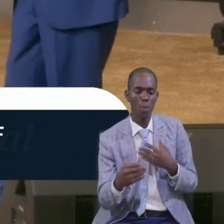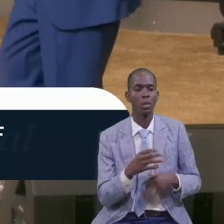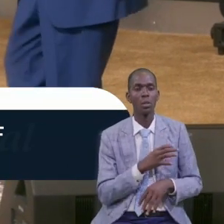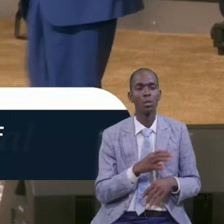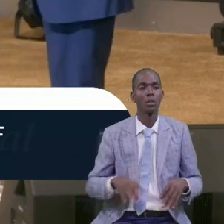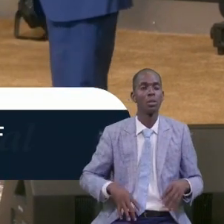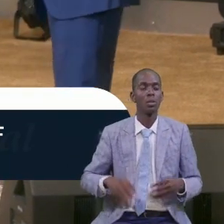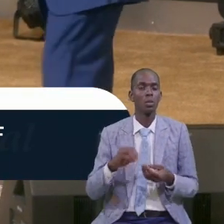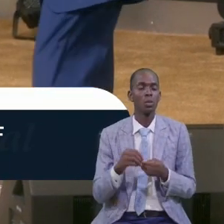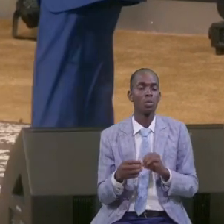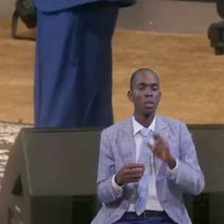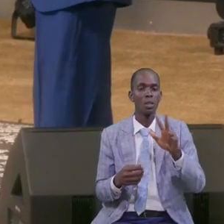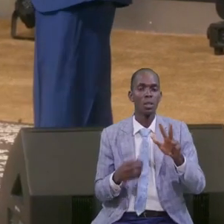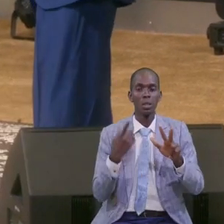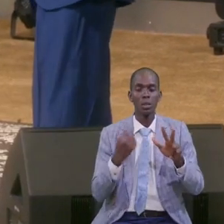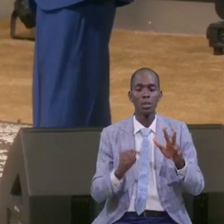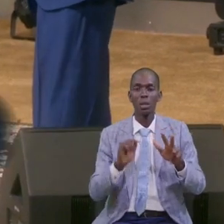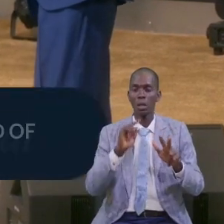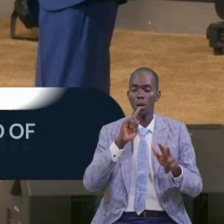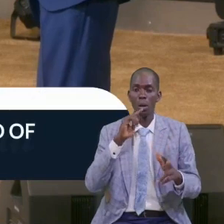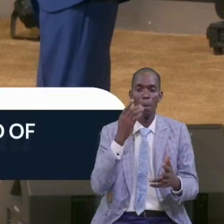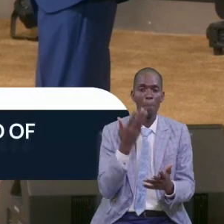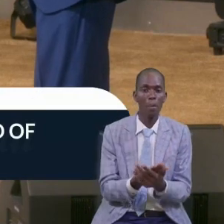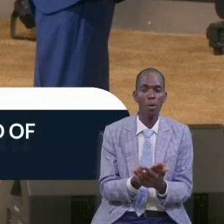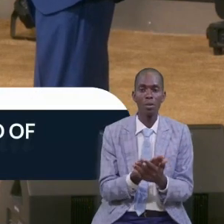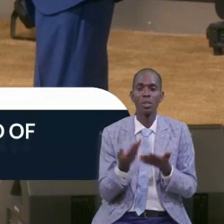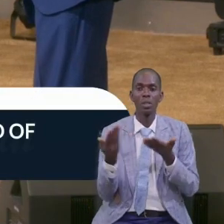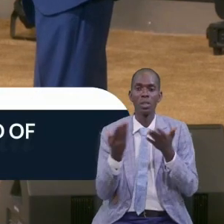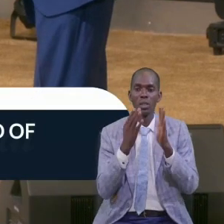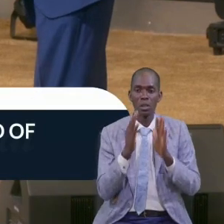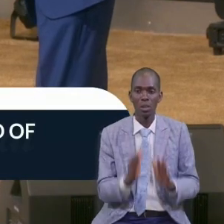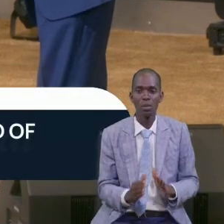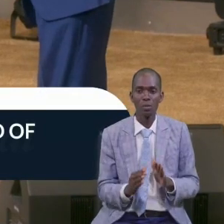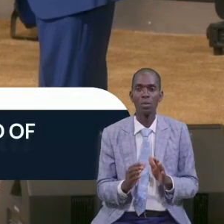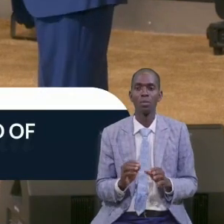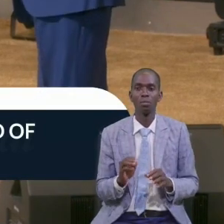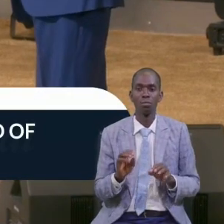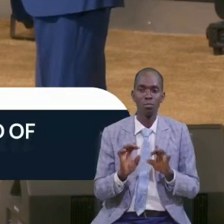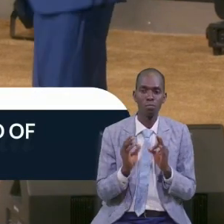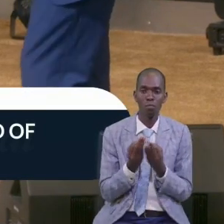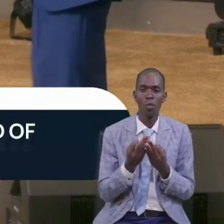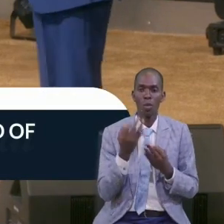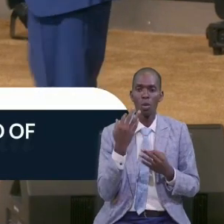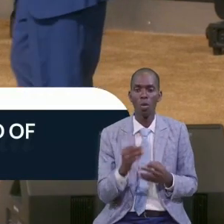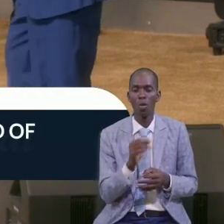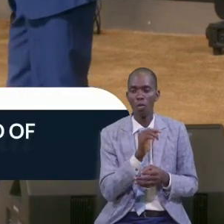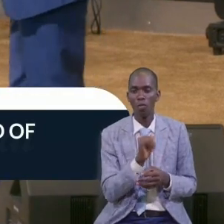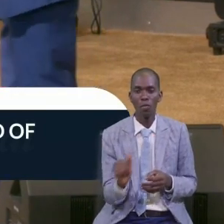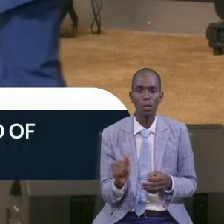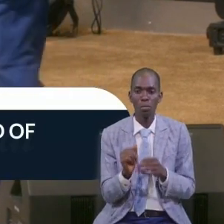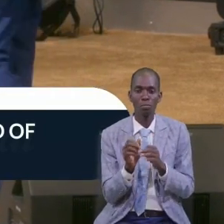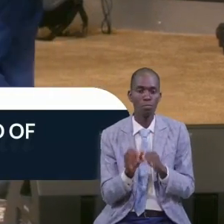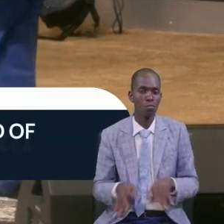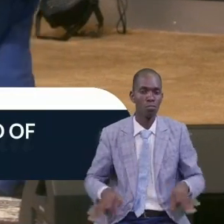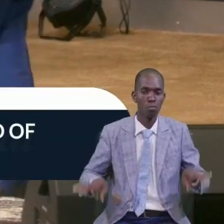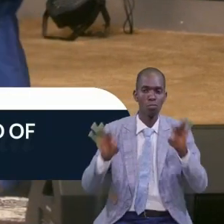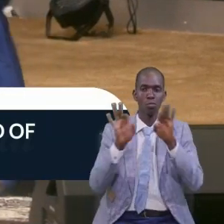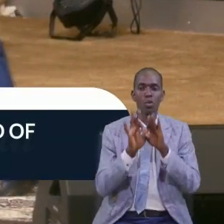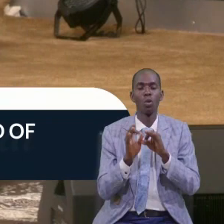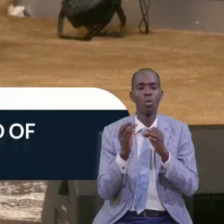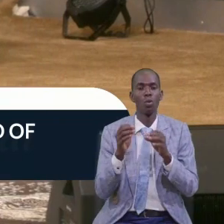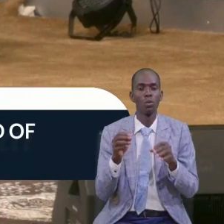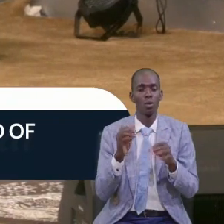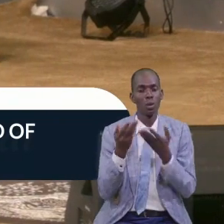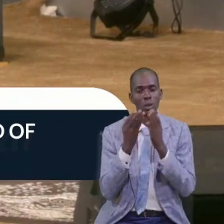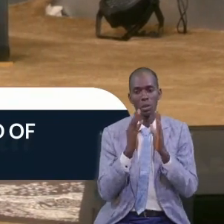the approved servanthood of a trustworthy servant. The approved